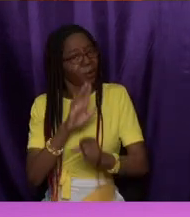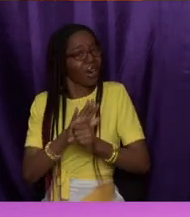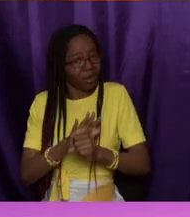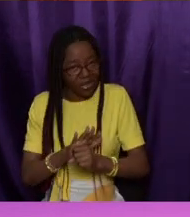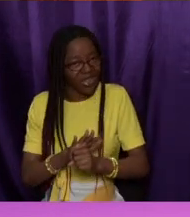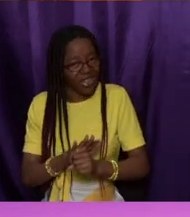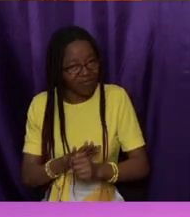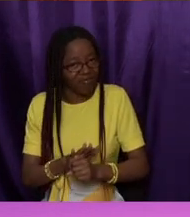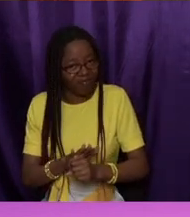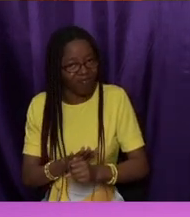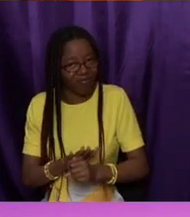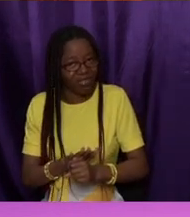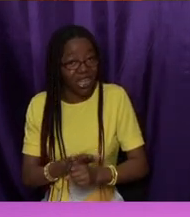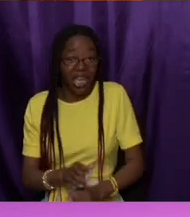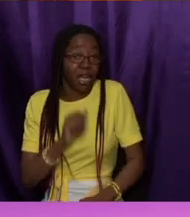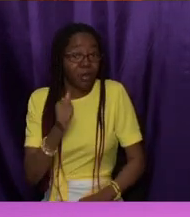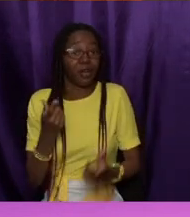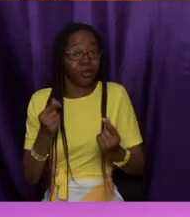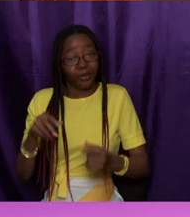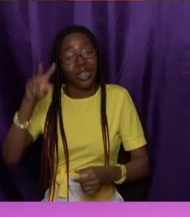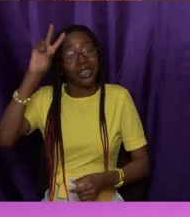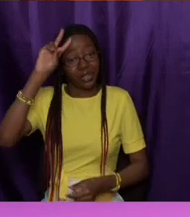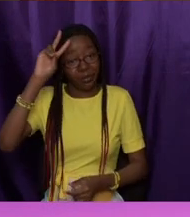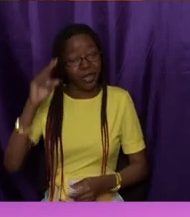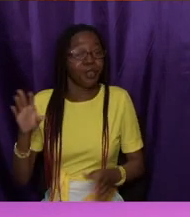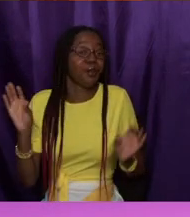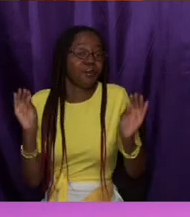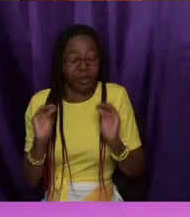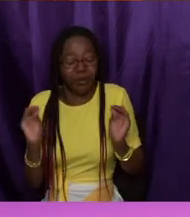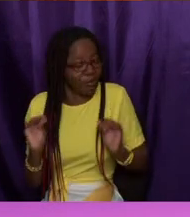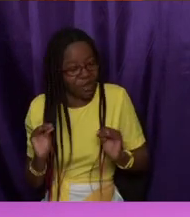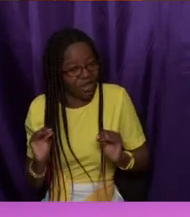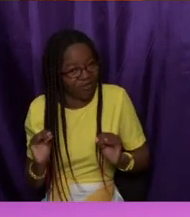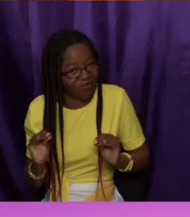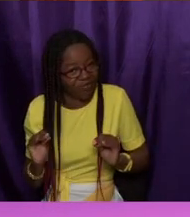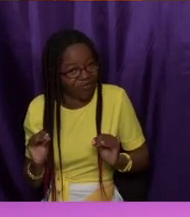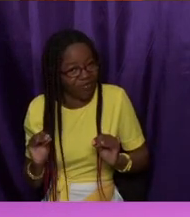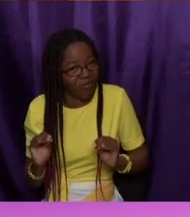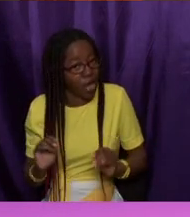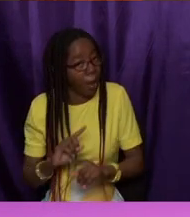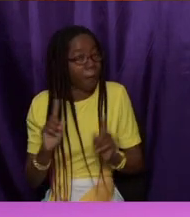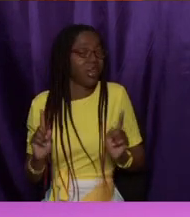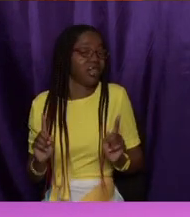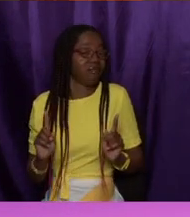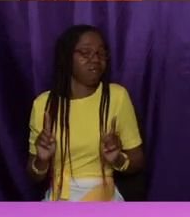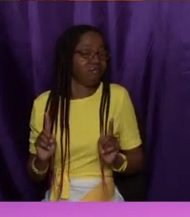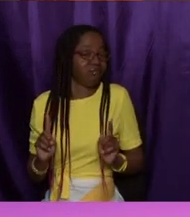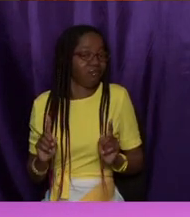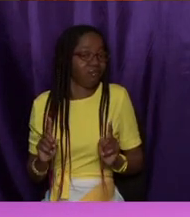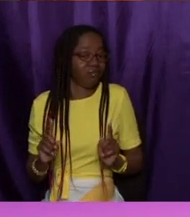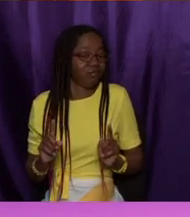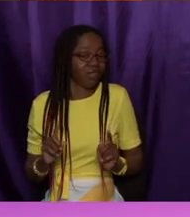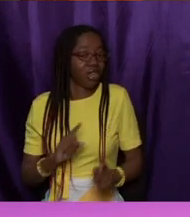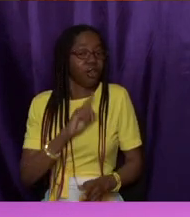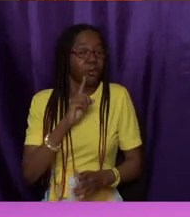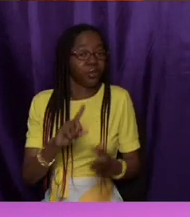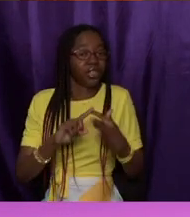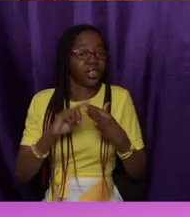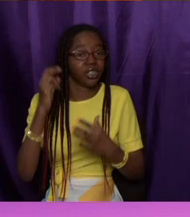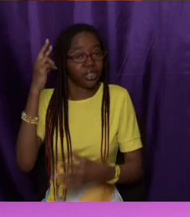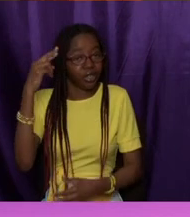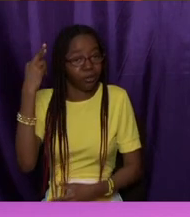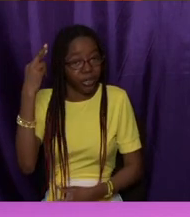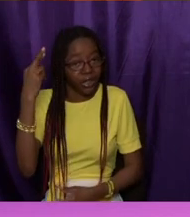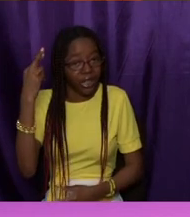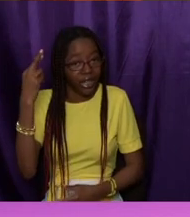promise that I ain't gonna do that stupid no more. But you really begin to realize that